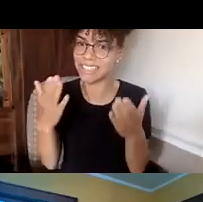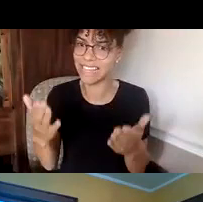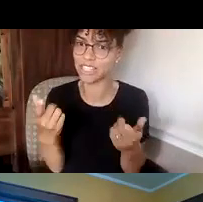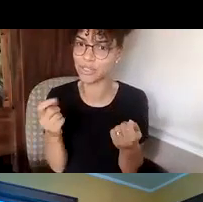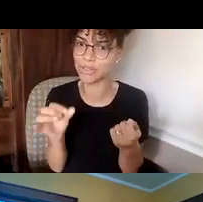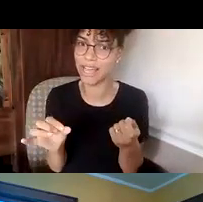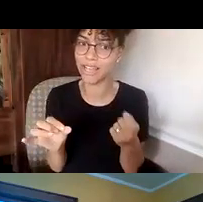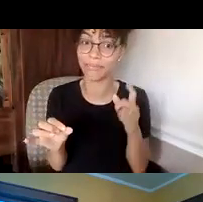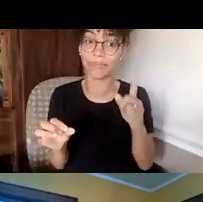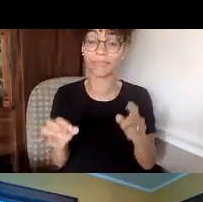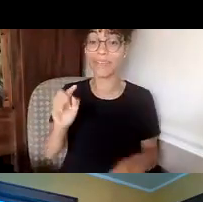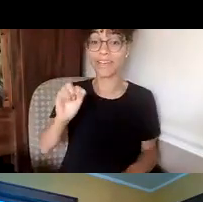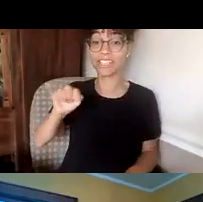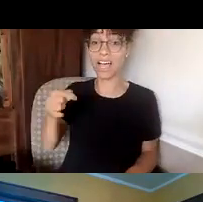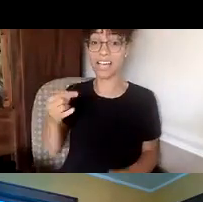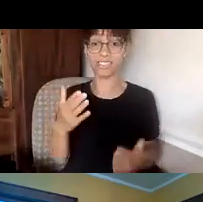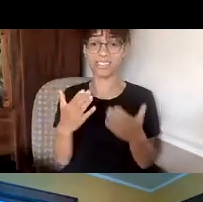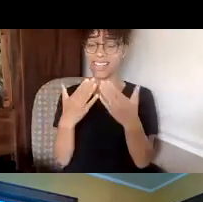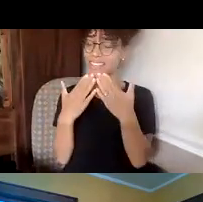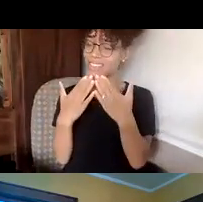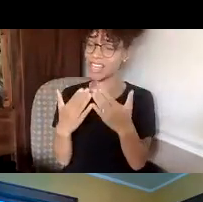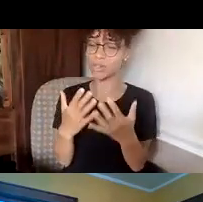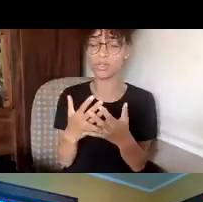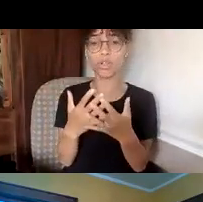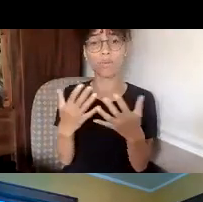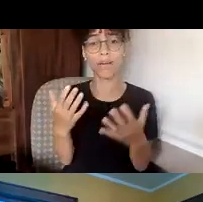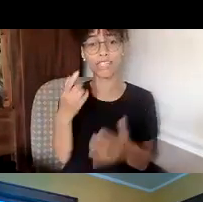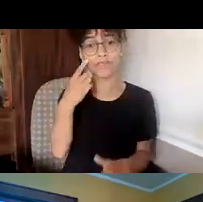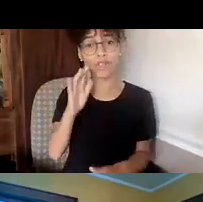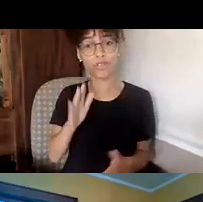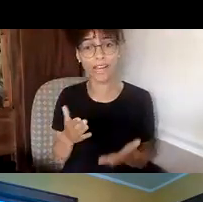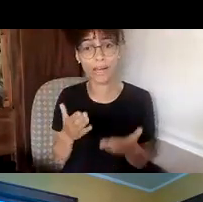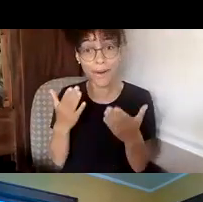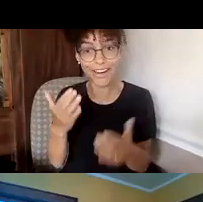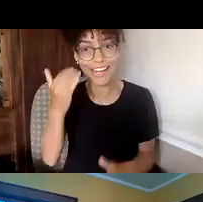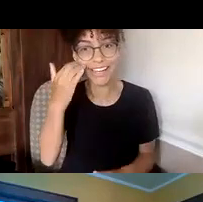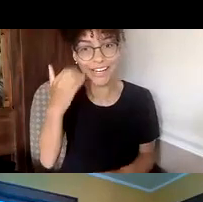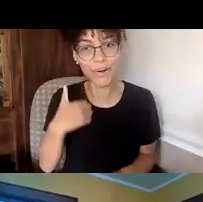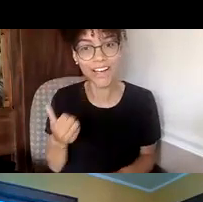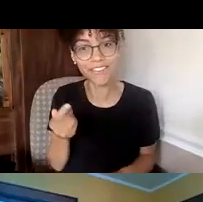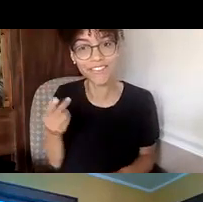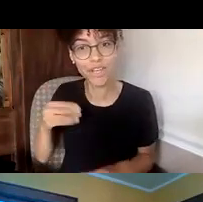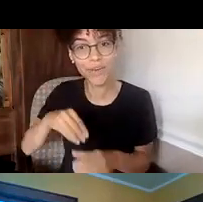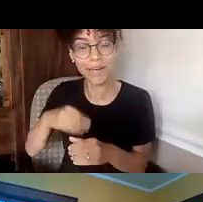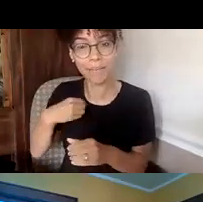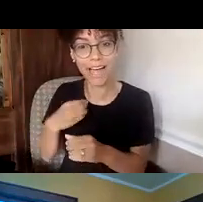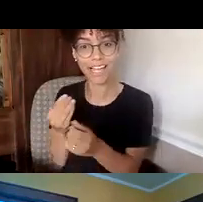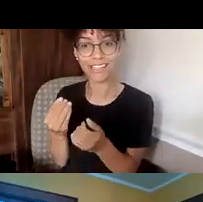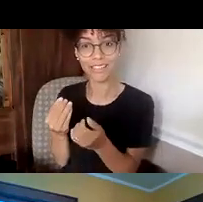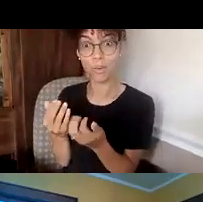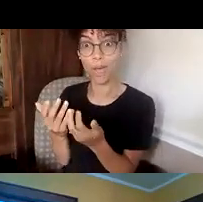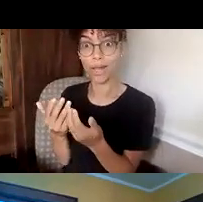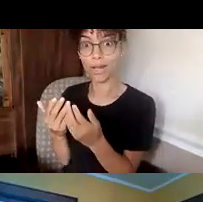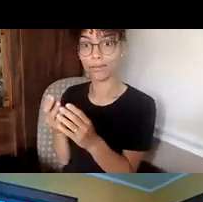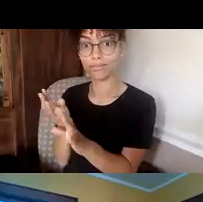Thank you. Thank you all for those great recommendations. No, I have a few of them in my queue. There's so much